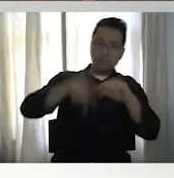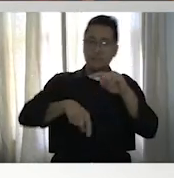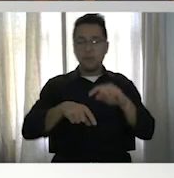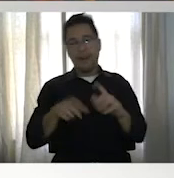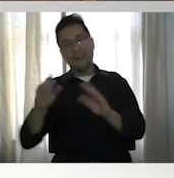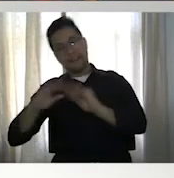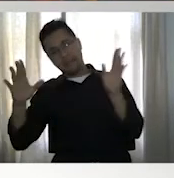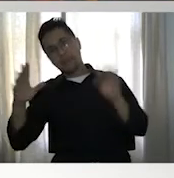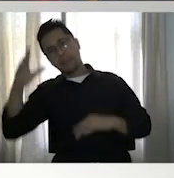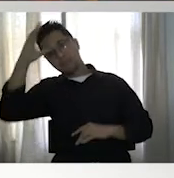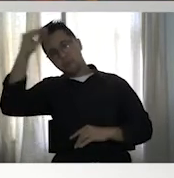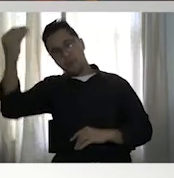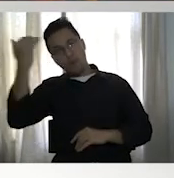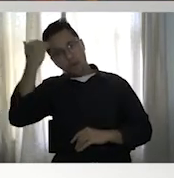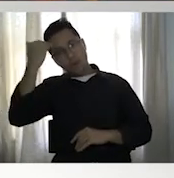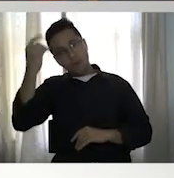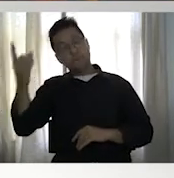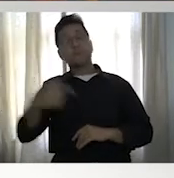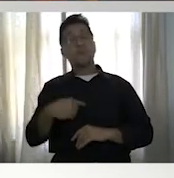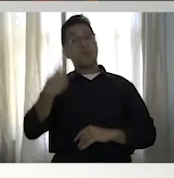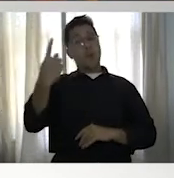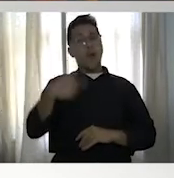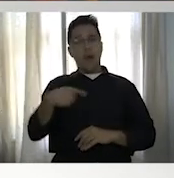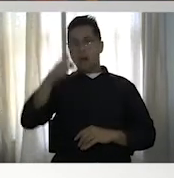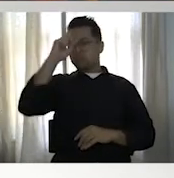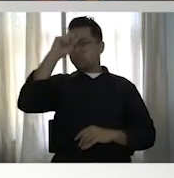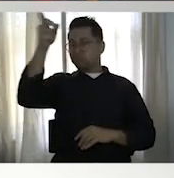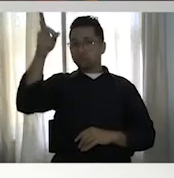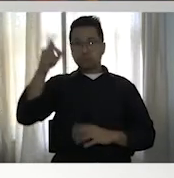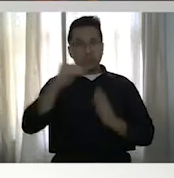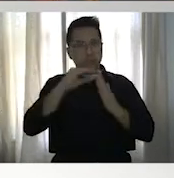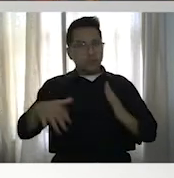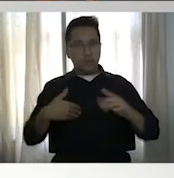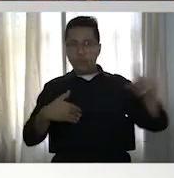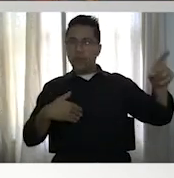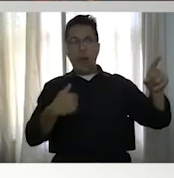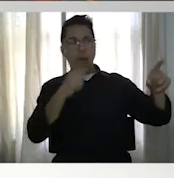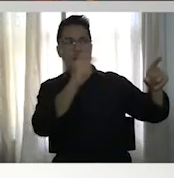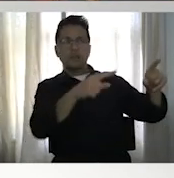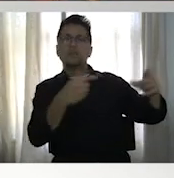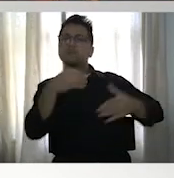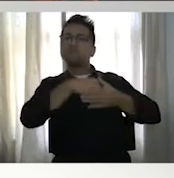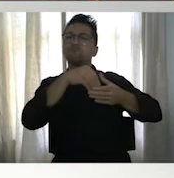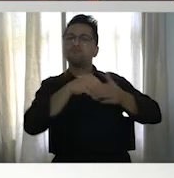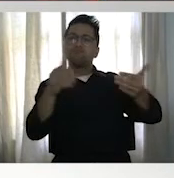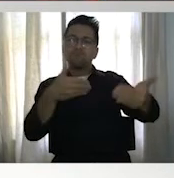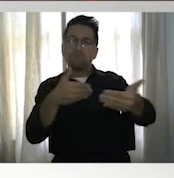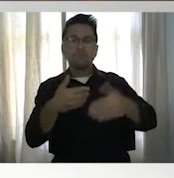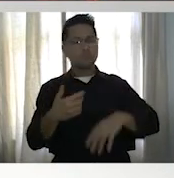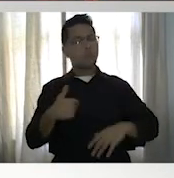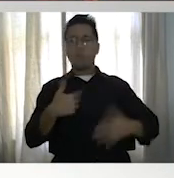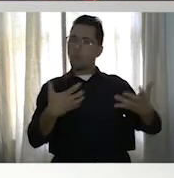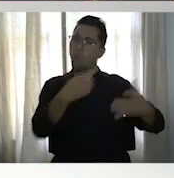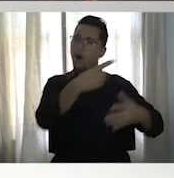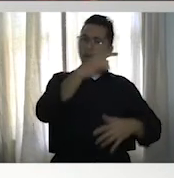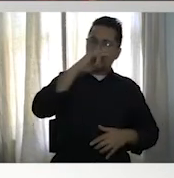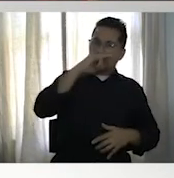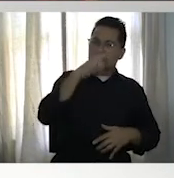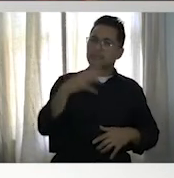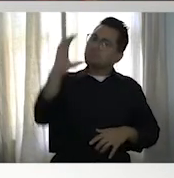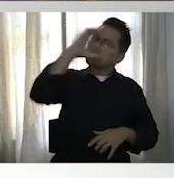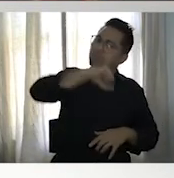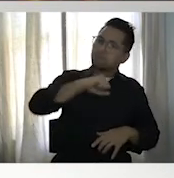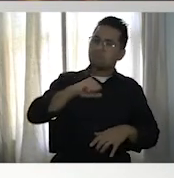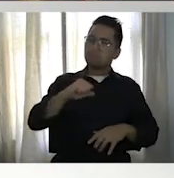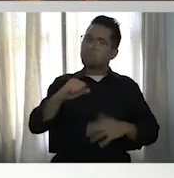knows. One very bright student that I had, I said, okay, what's in the box? Because we like our kids to guess. That's another thing. We want them to